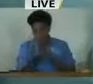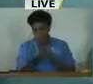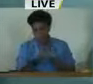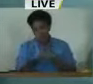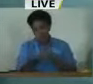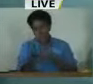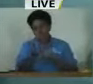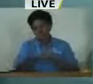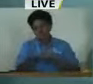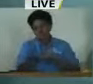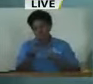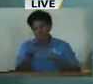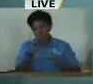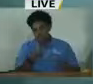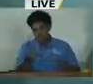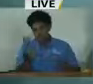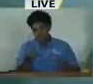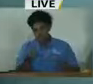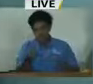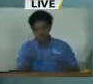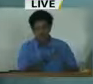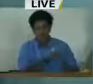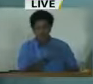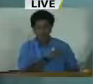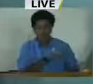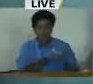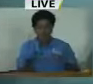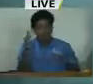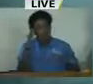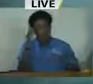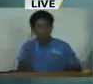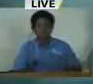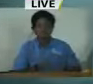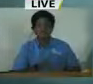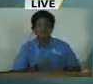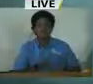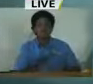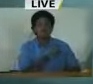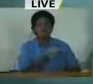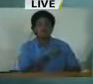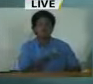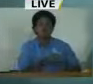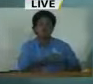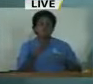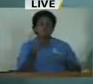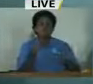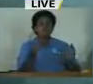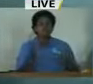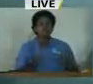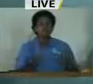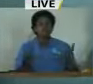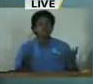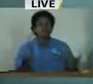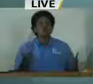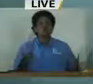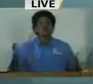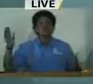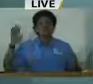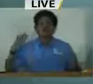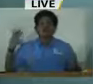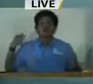response. Morality does no time. Morality does not speak to the present, the past, or the